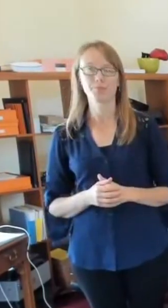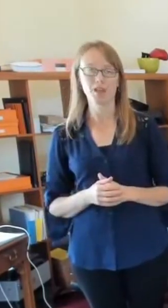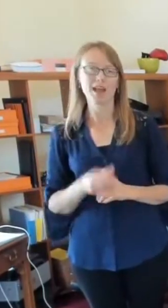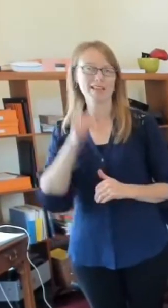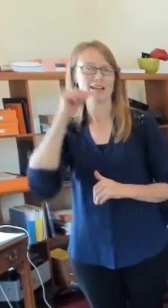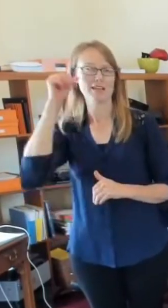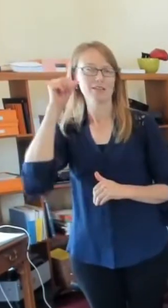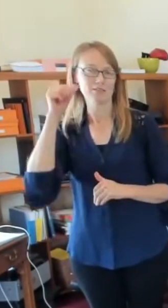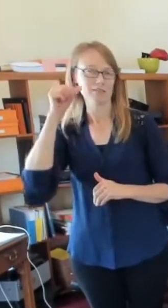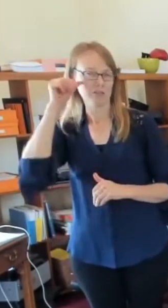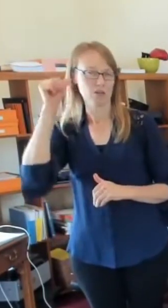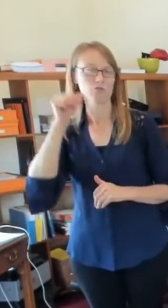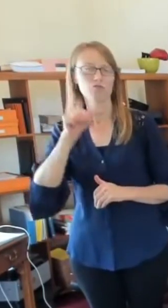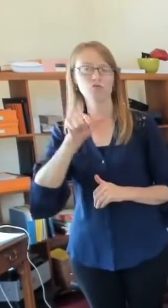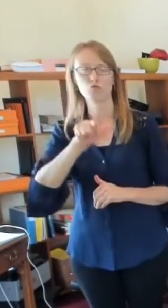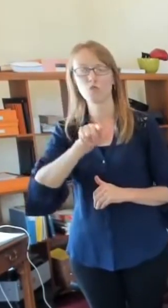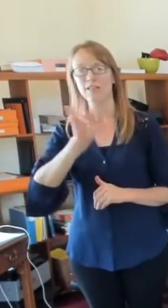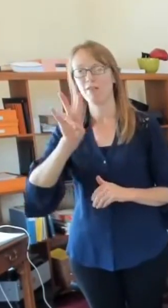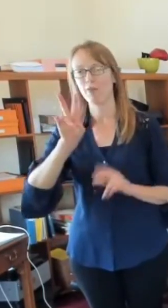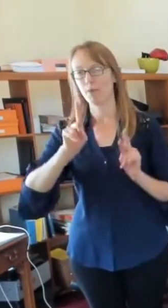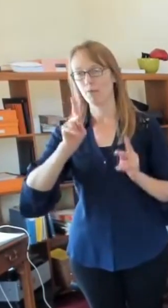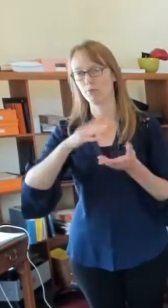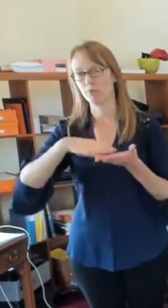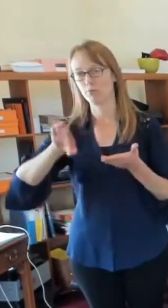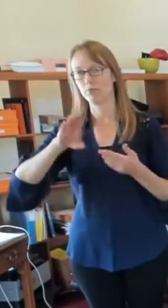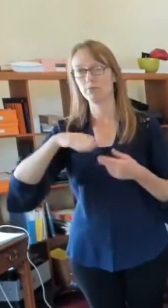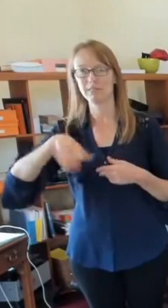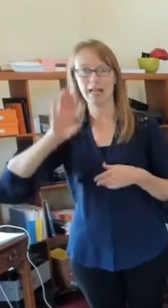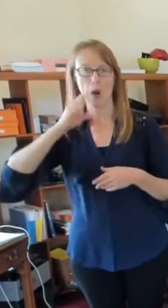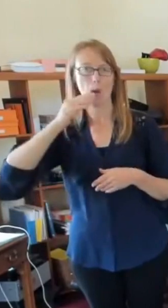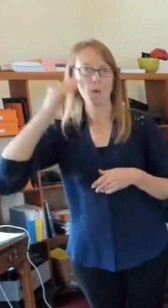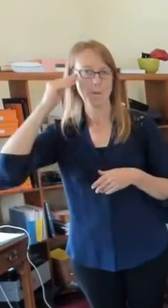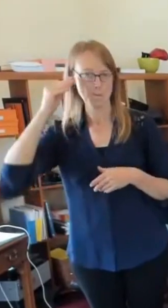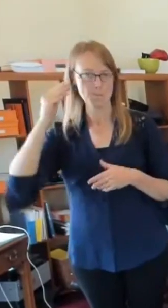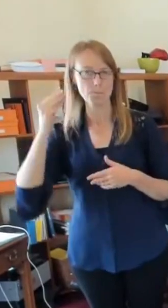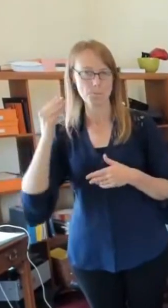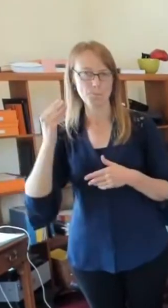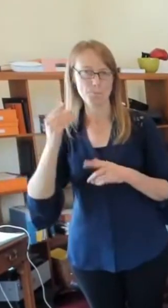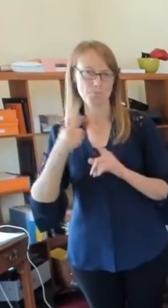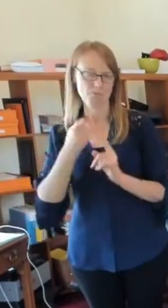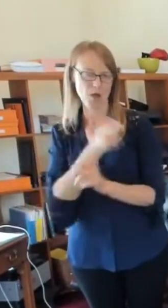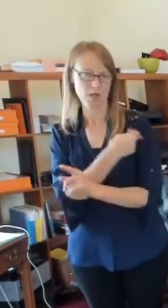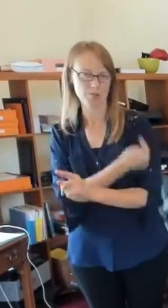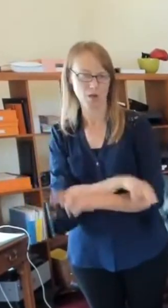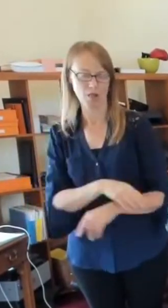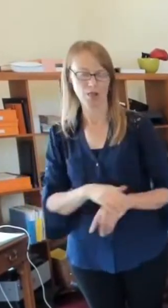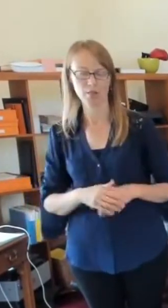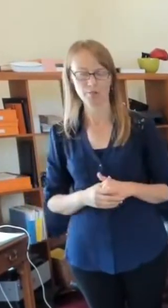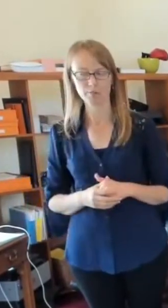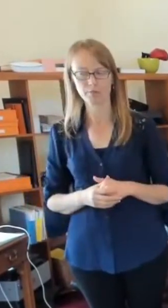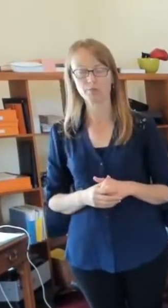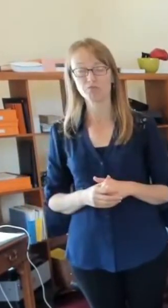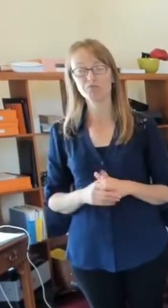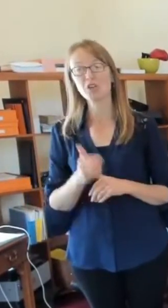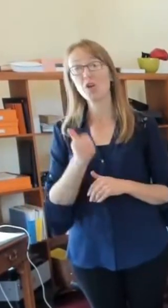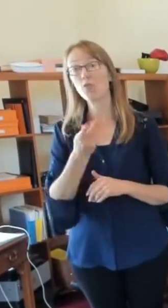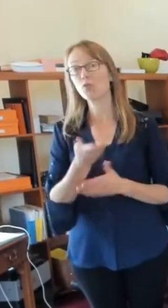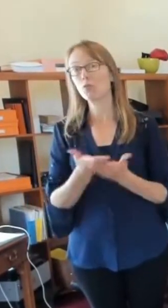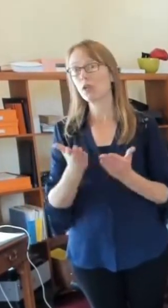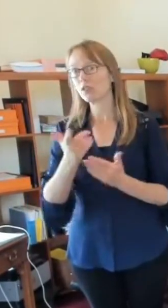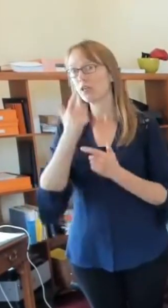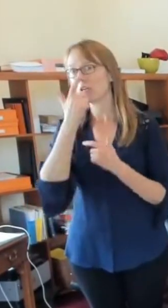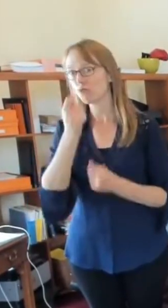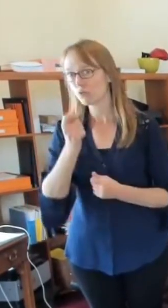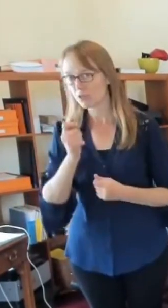discharged from the hospital. Now, a couple of interesting things, reasonably interesting things. You know,